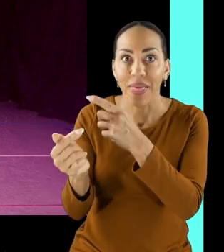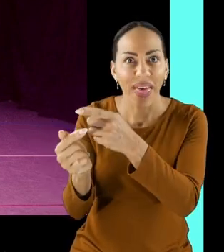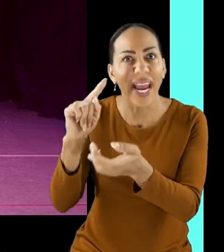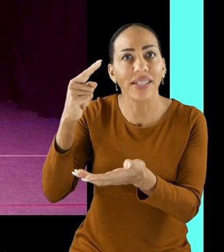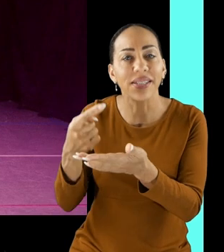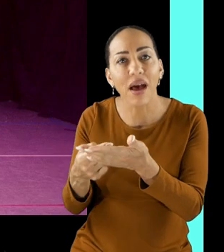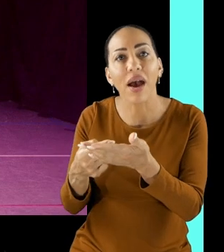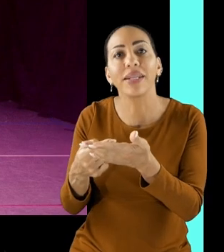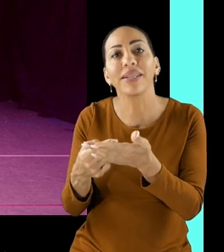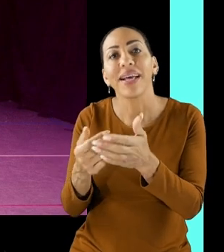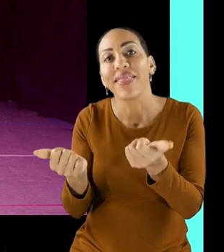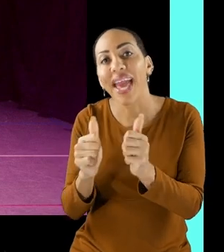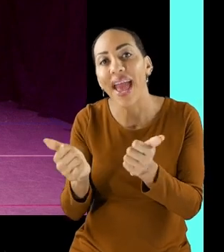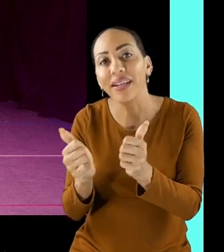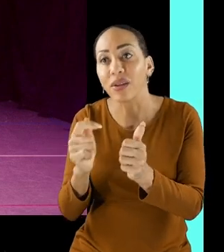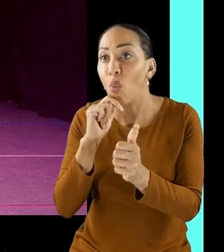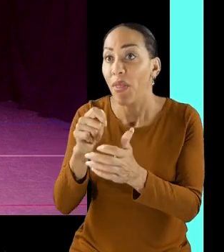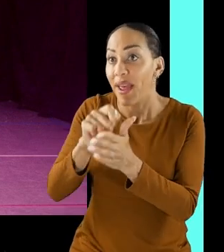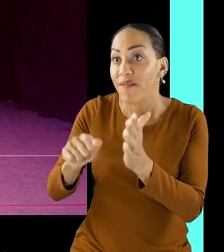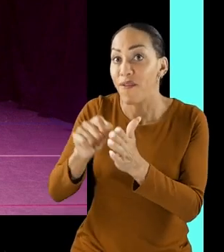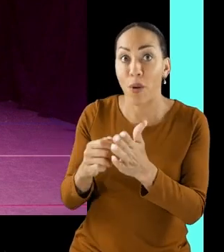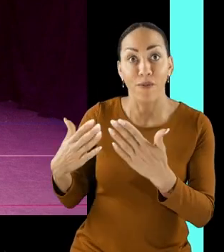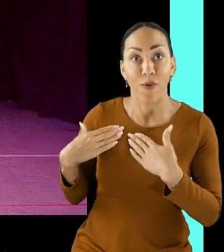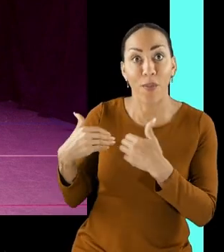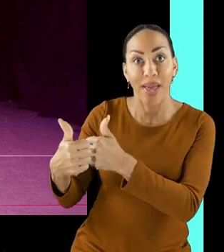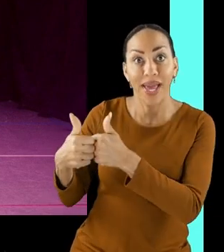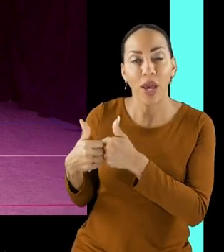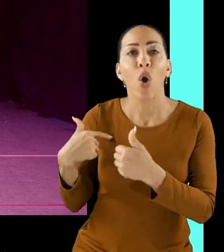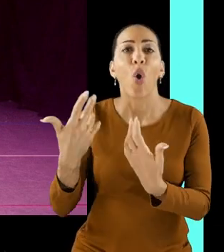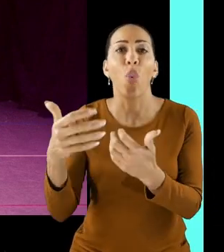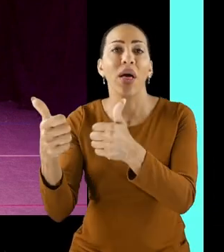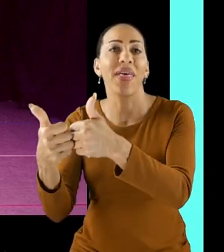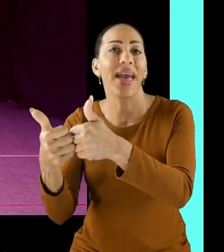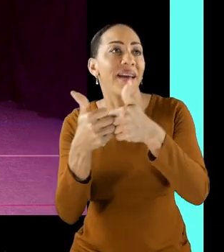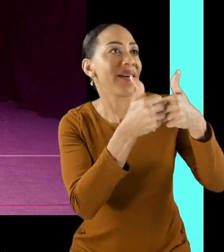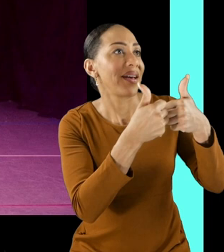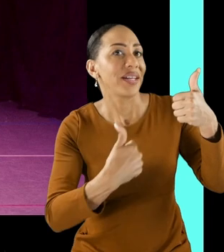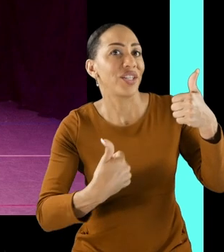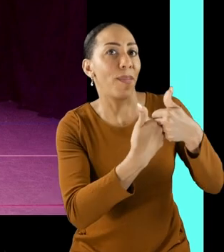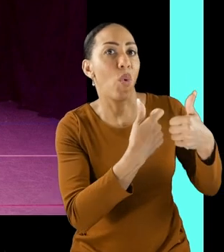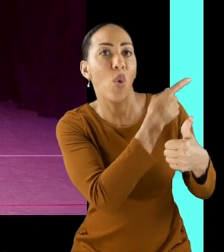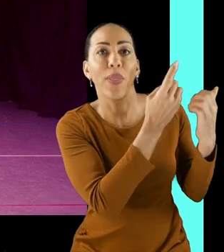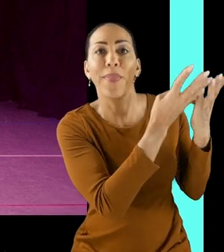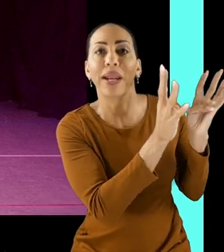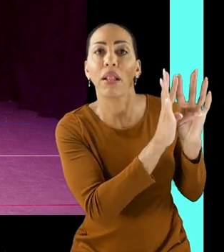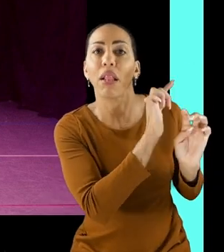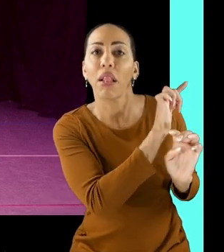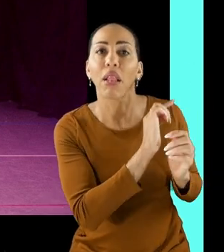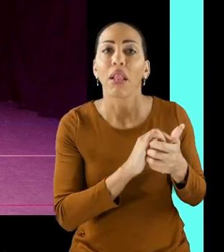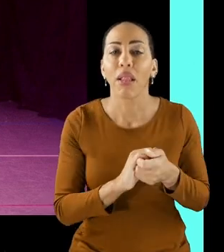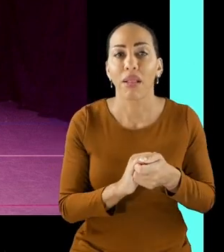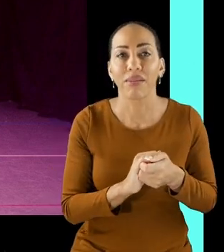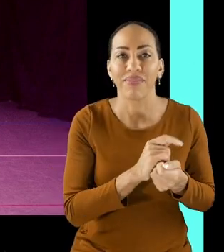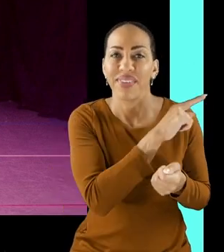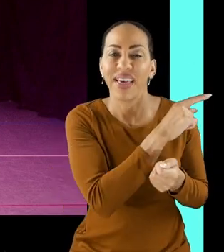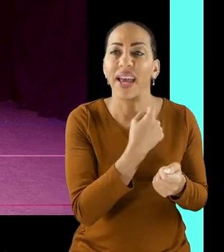of the play. Will they vote on my side? Will they vote on the panel's side? Will they accept arguments the panel makes about the fact that they've